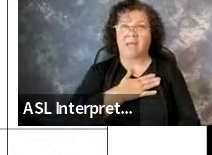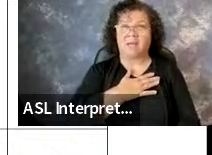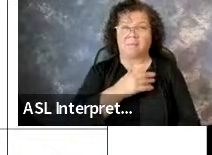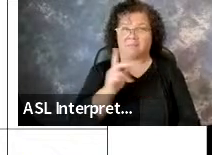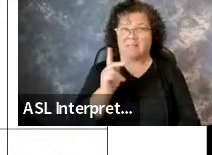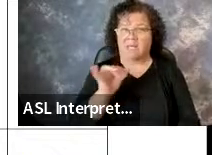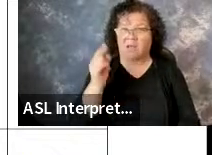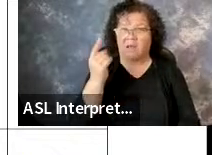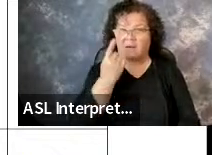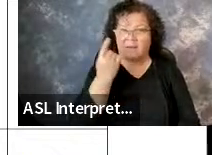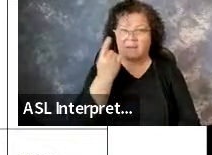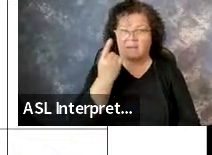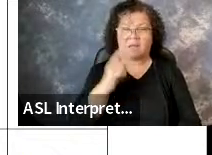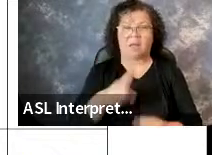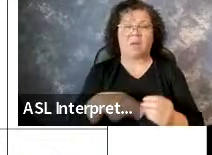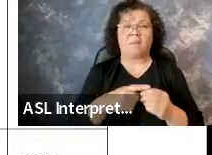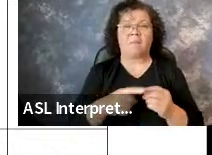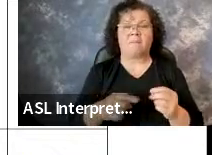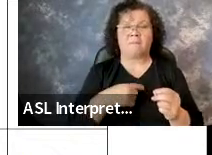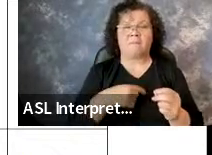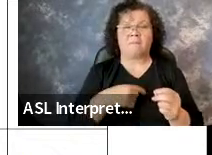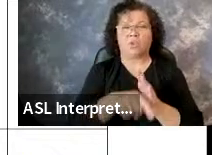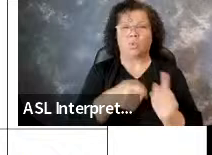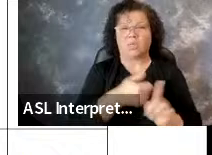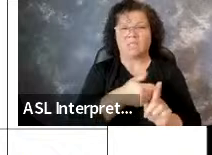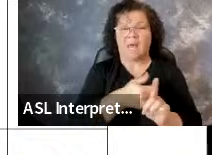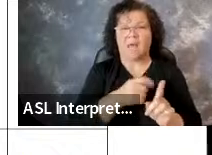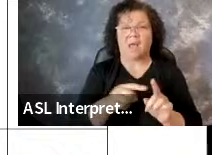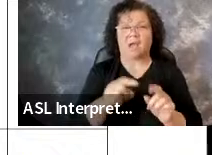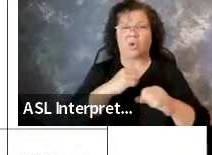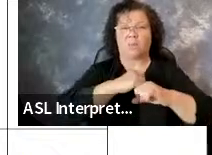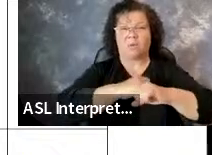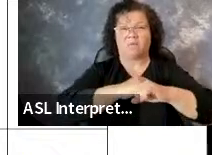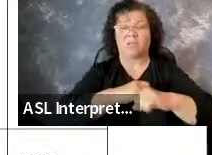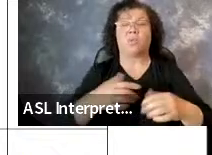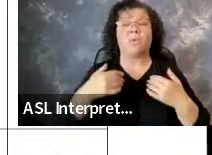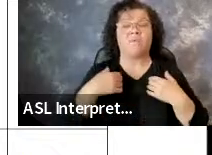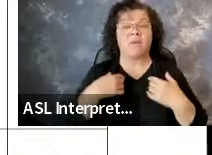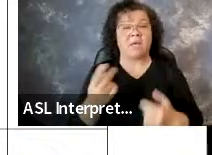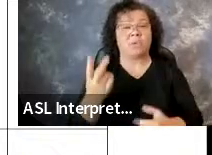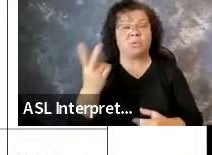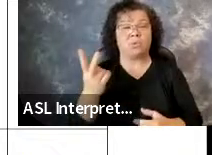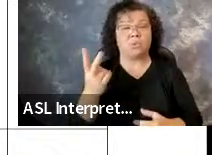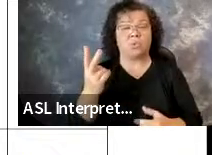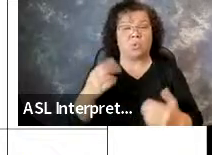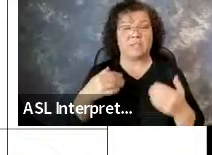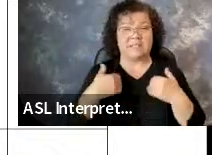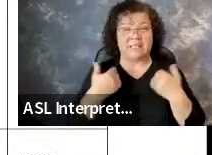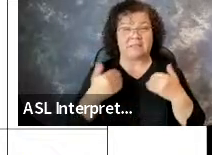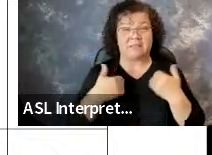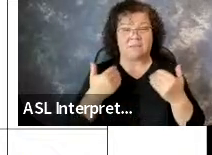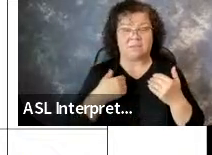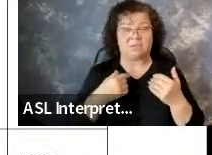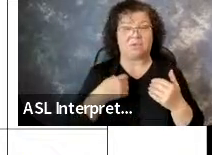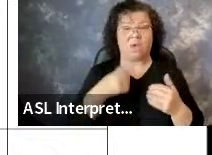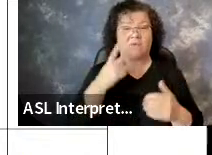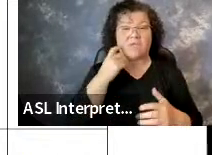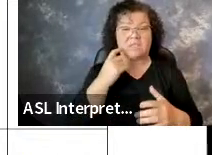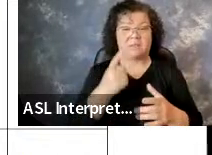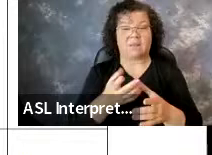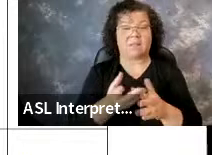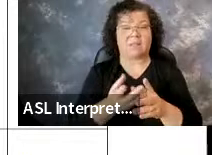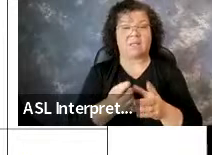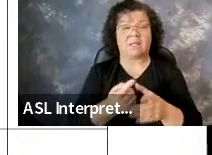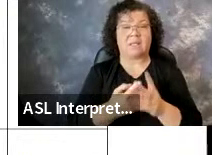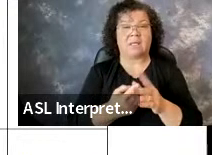are in regards to suicide prevention. We've had 2 teenagers in the last about 2 months that have disappeared,